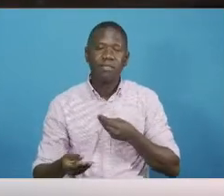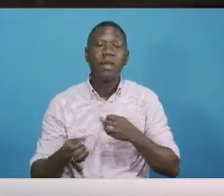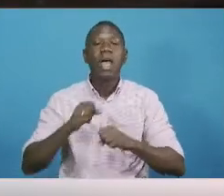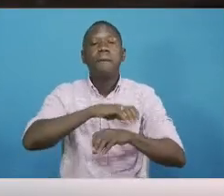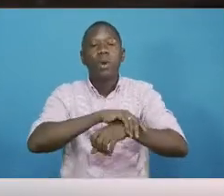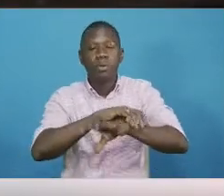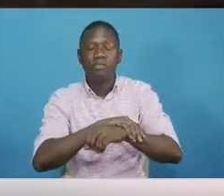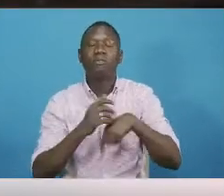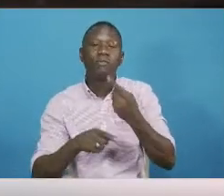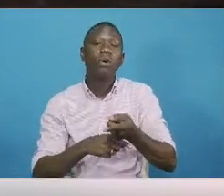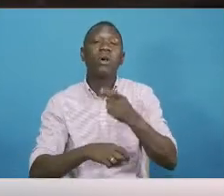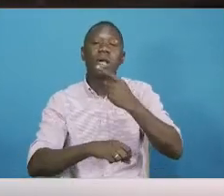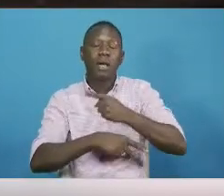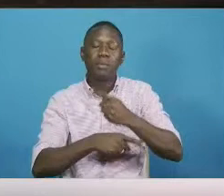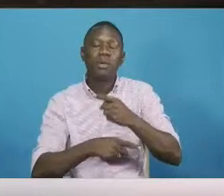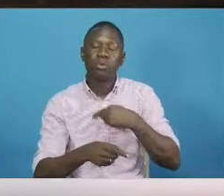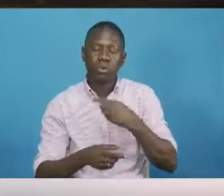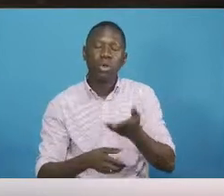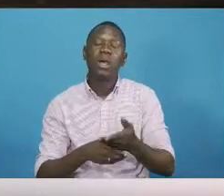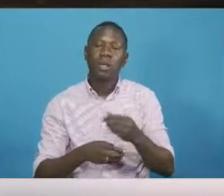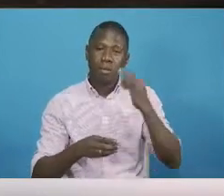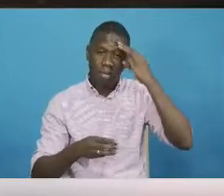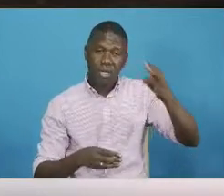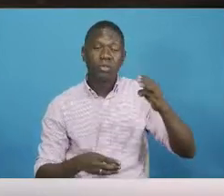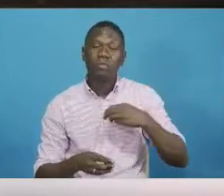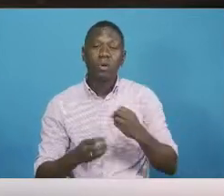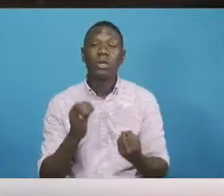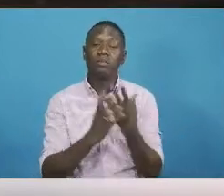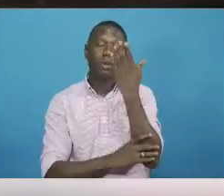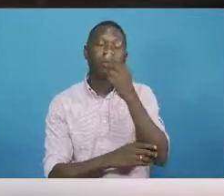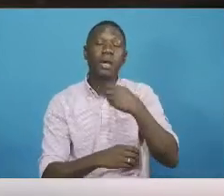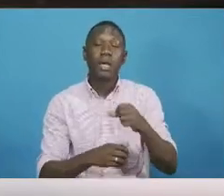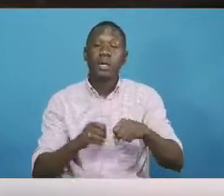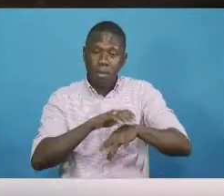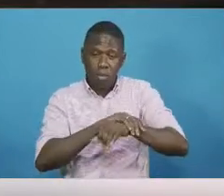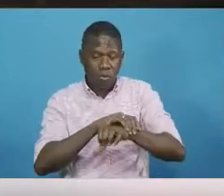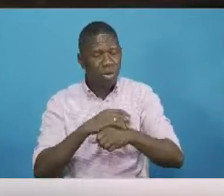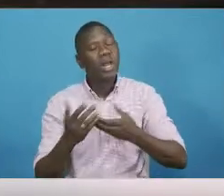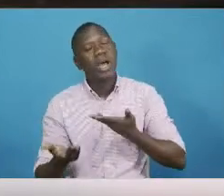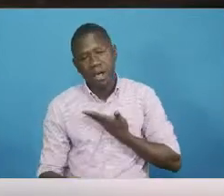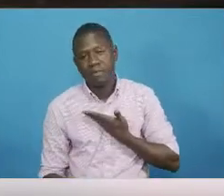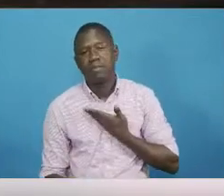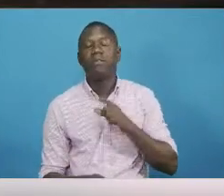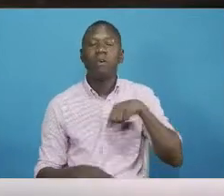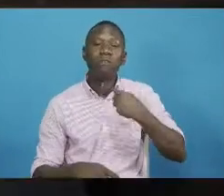equipped with the skills that minister to development and employability, for